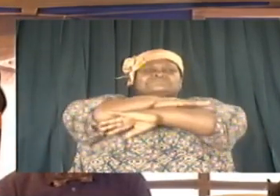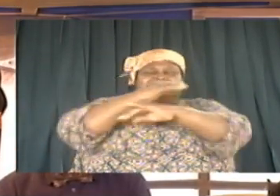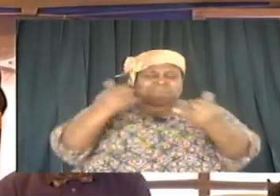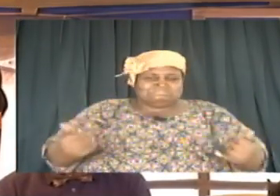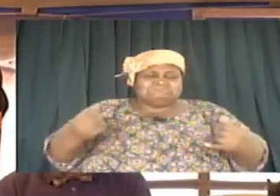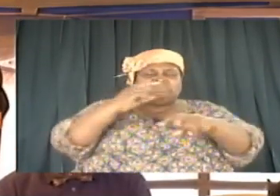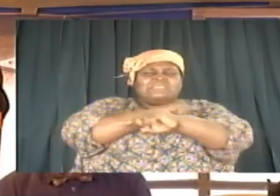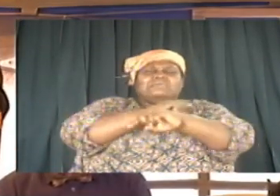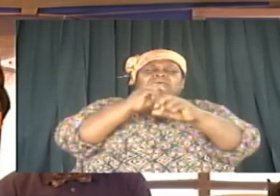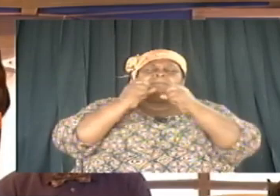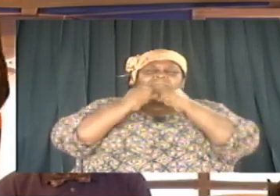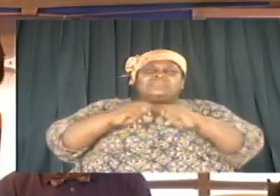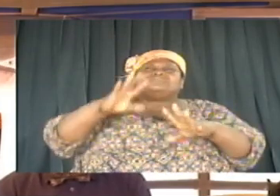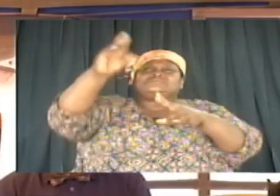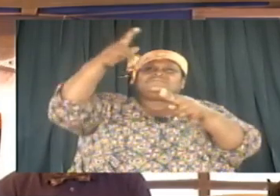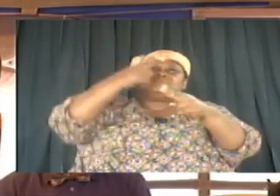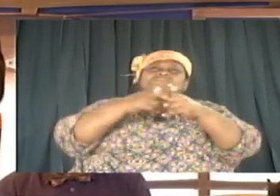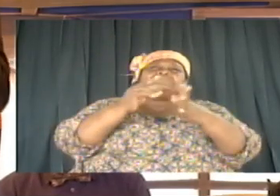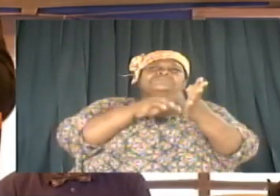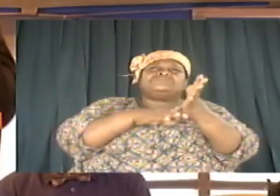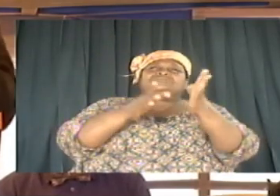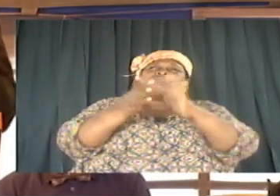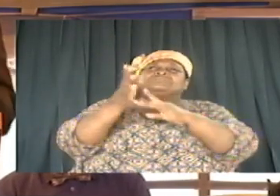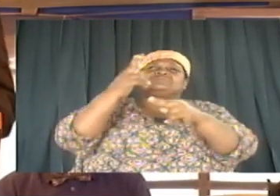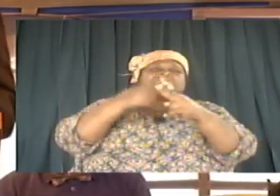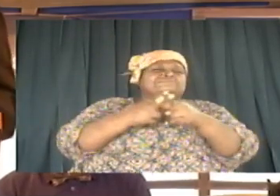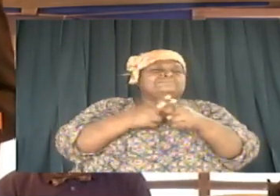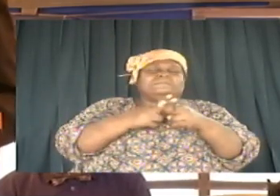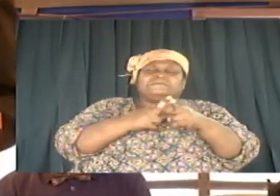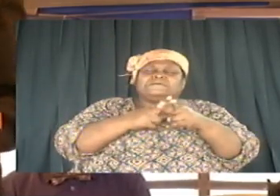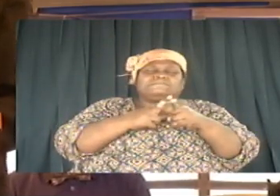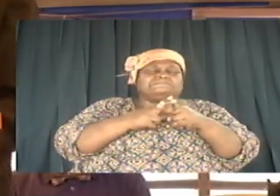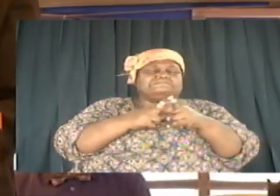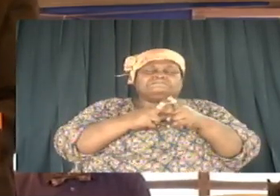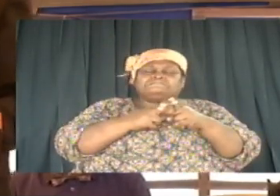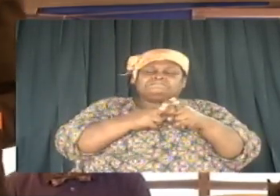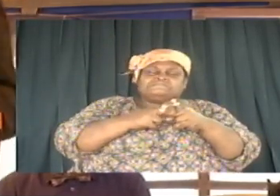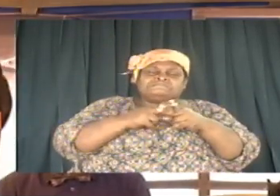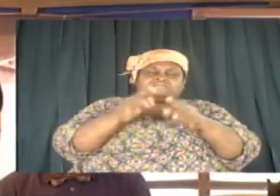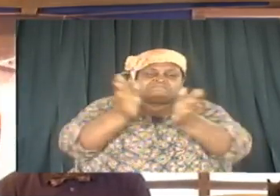In Jesus' name. In Jesus' name.